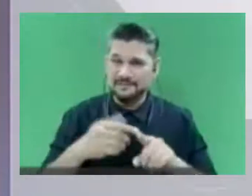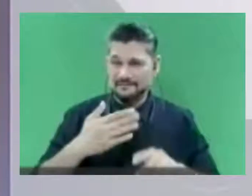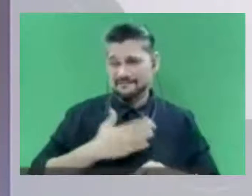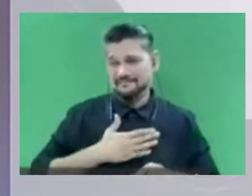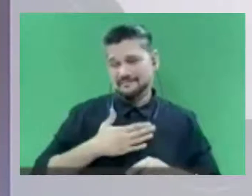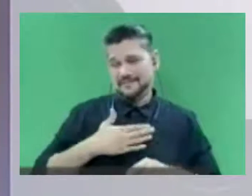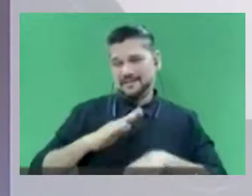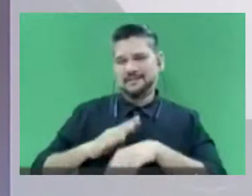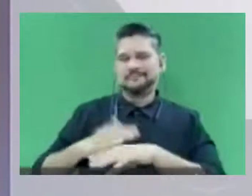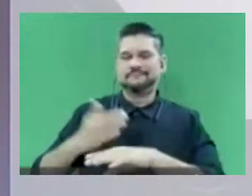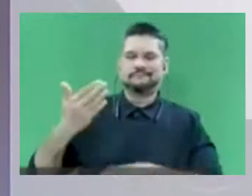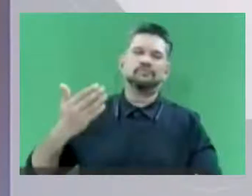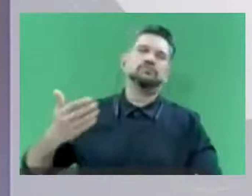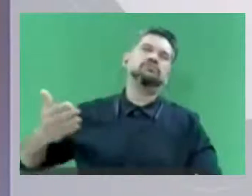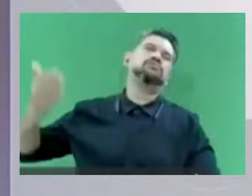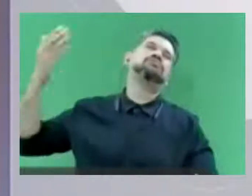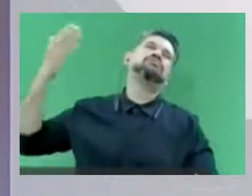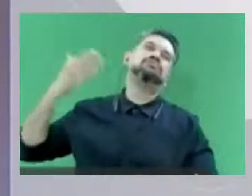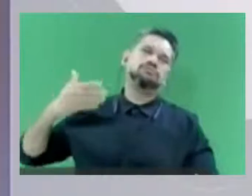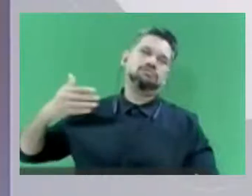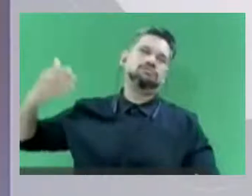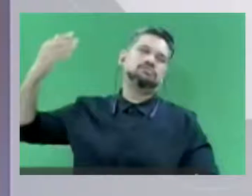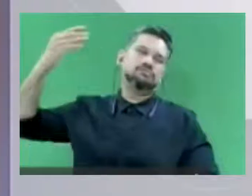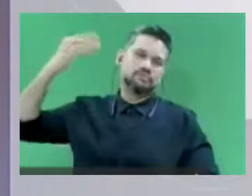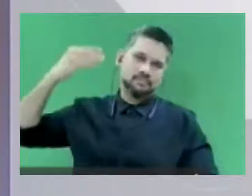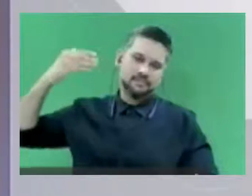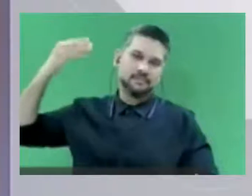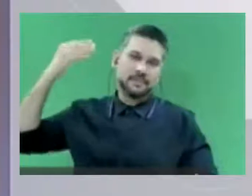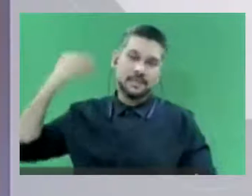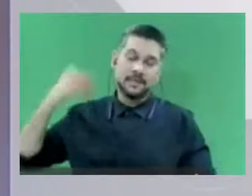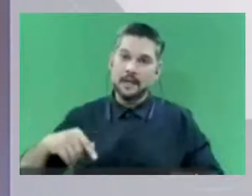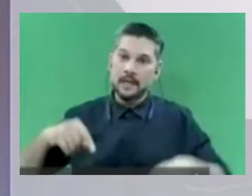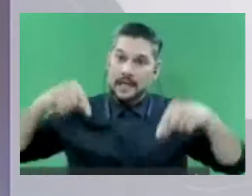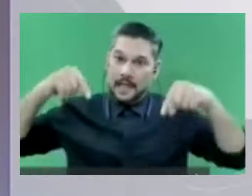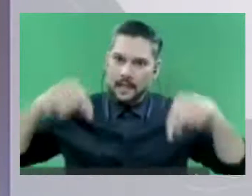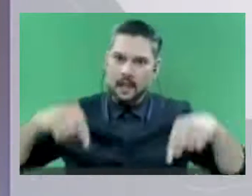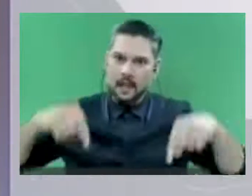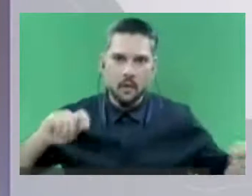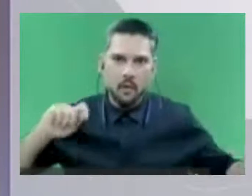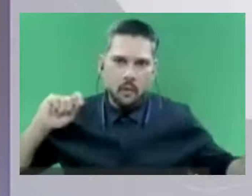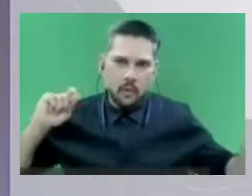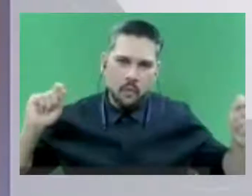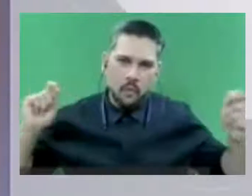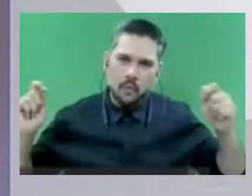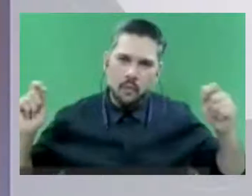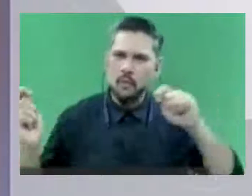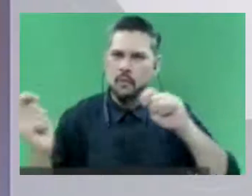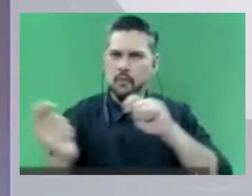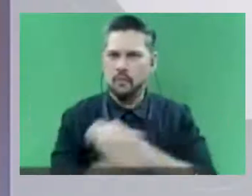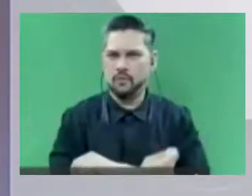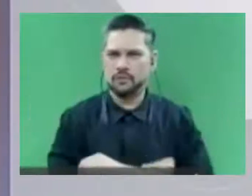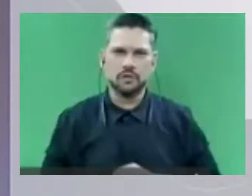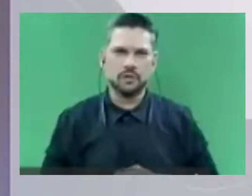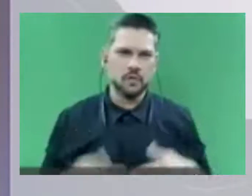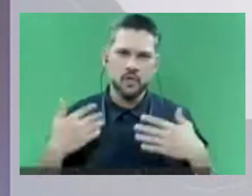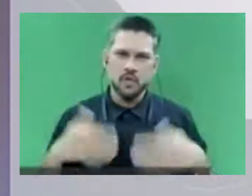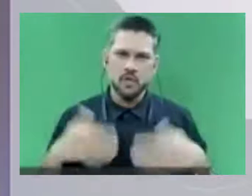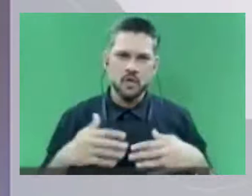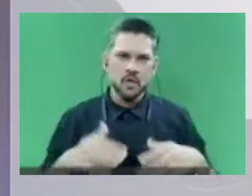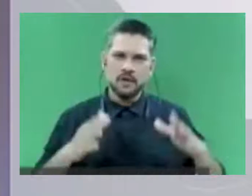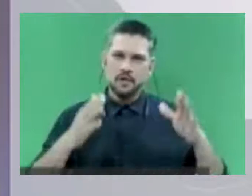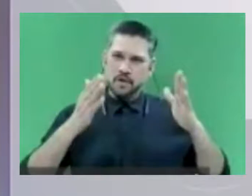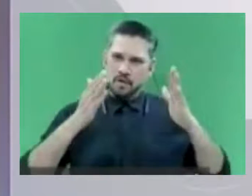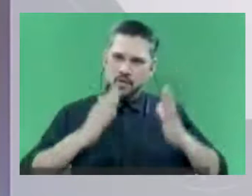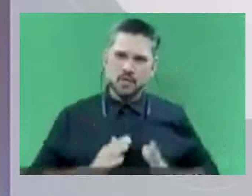Ice Age time. So I feel like now everything has changed, and everything now I feel is about human-centered